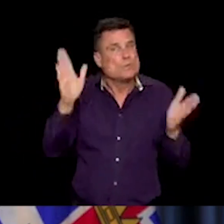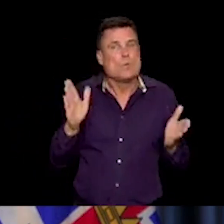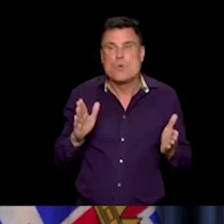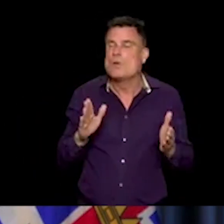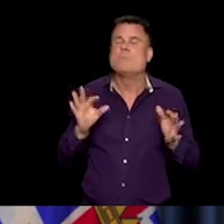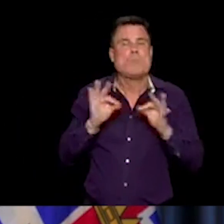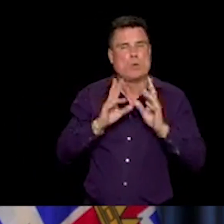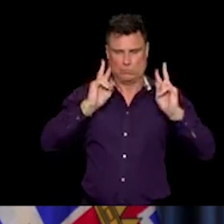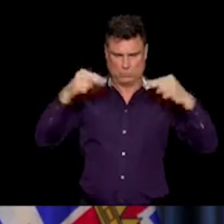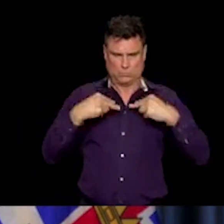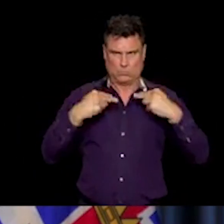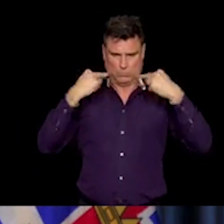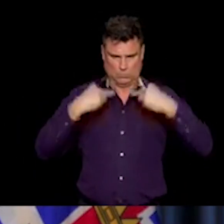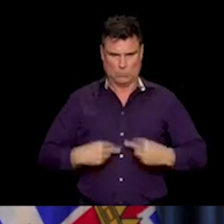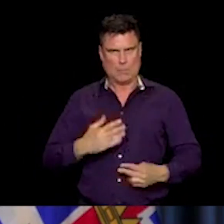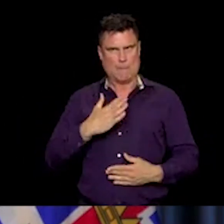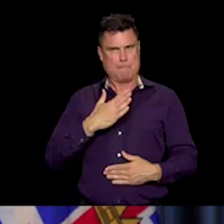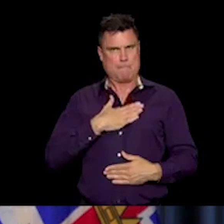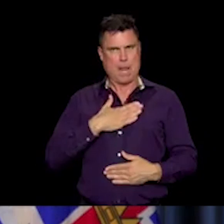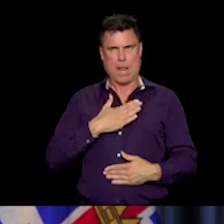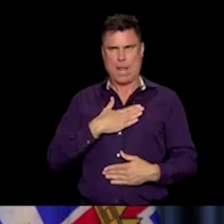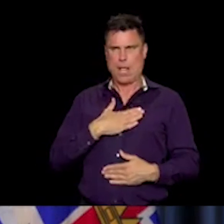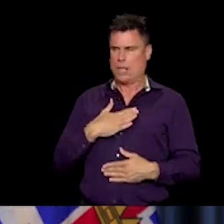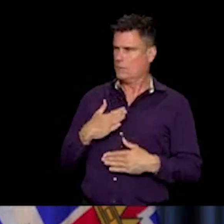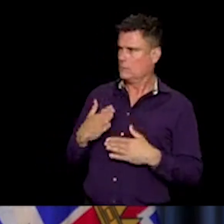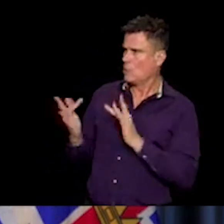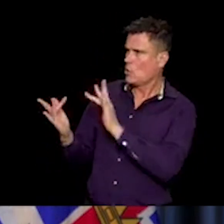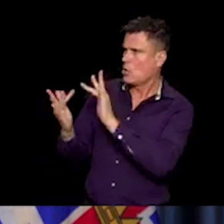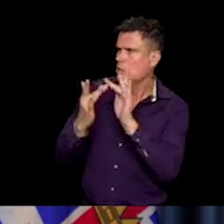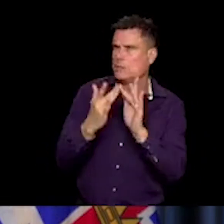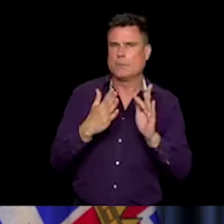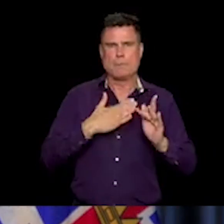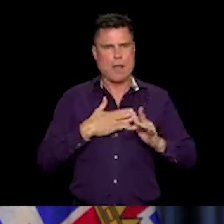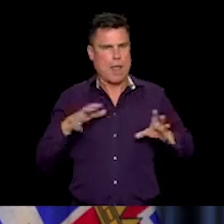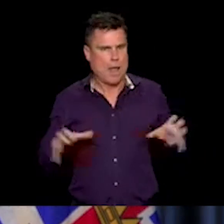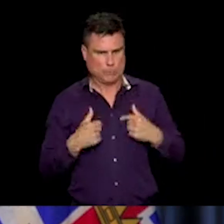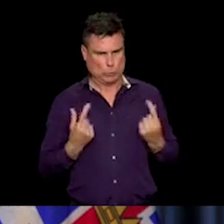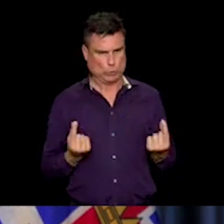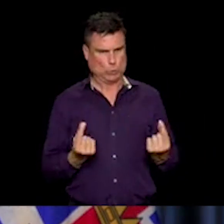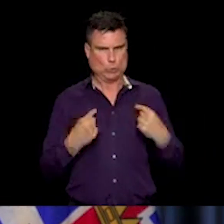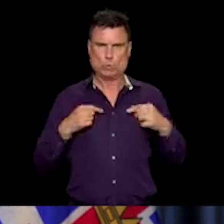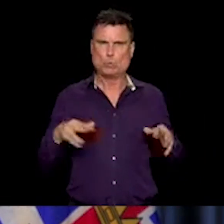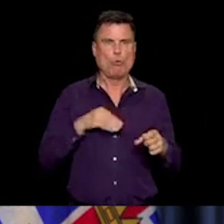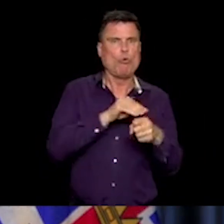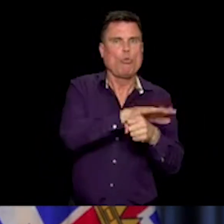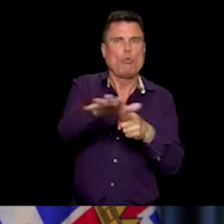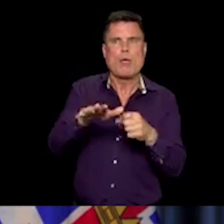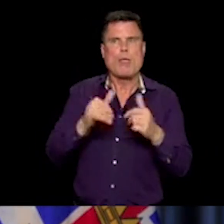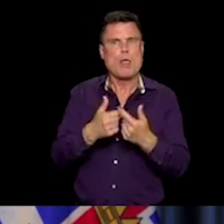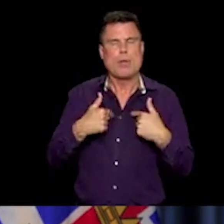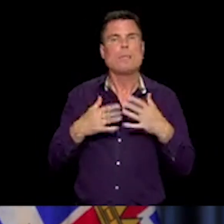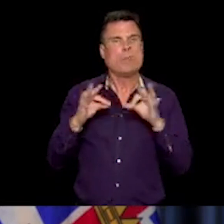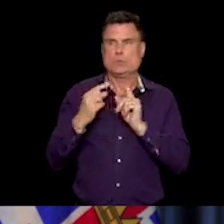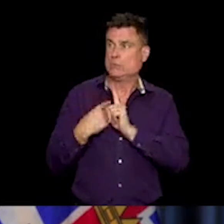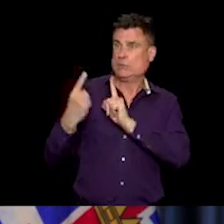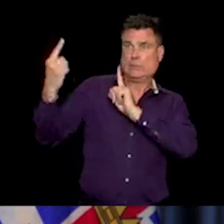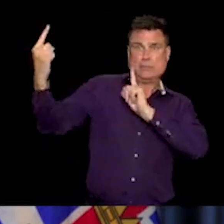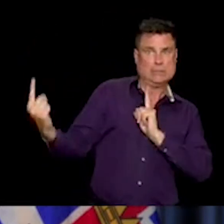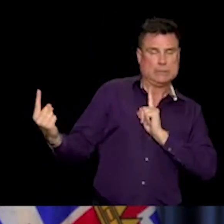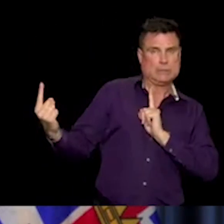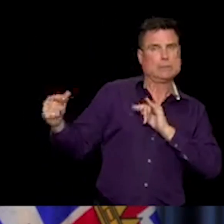be 100% all in our efforts to prevent a resurgence of COVID-19. We want to stay healthy to